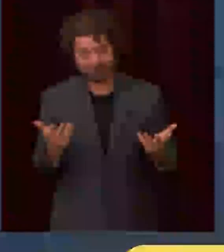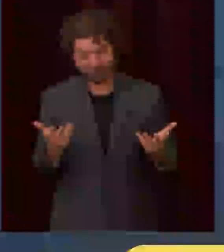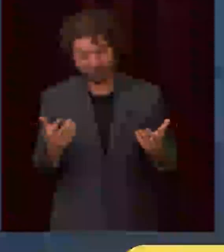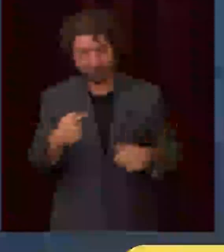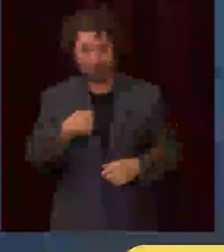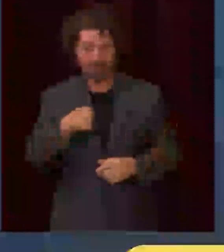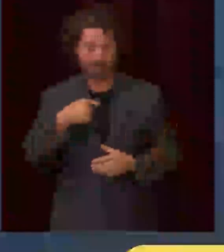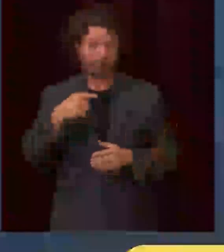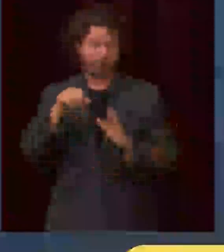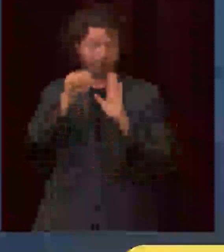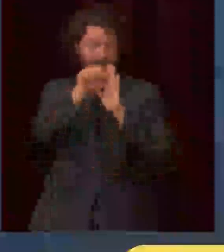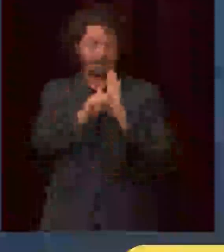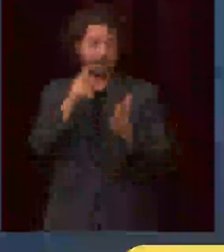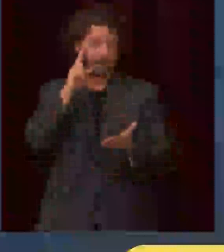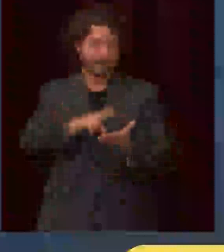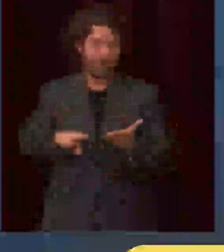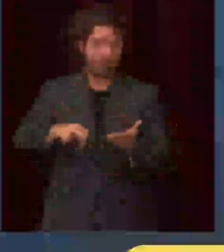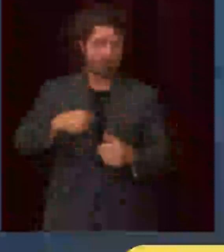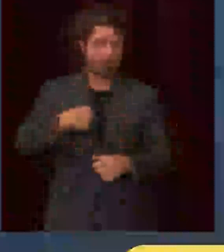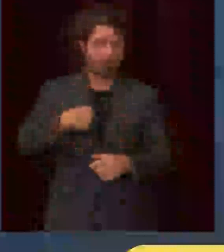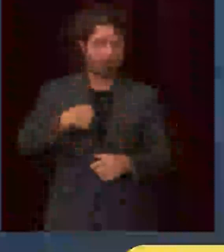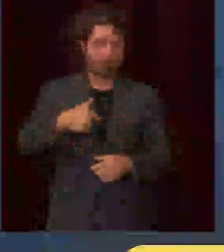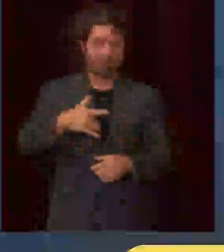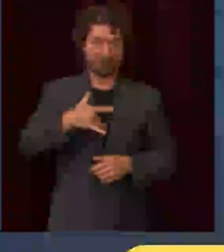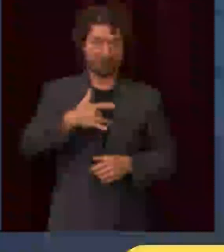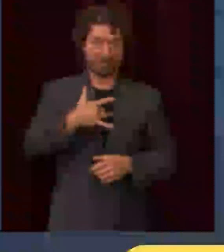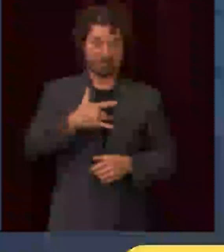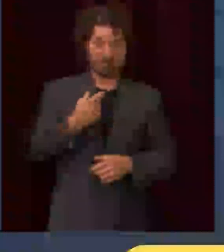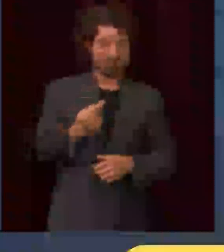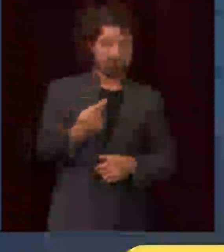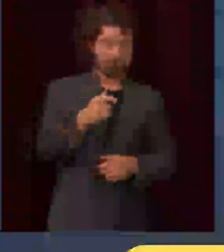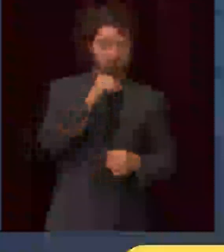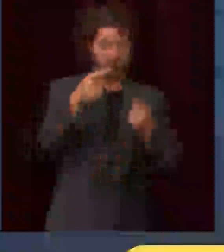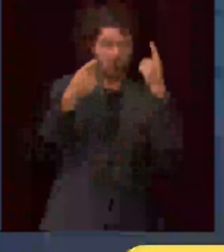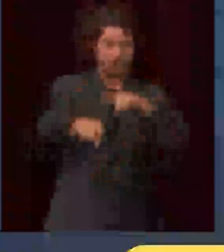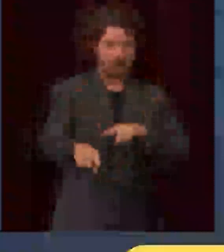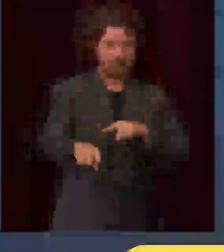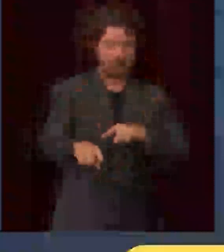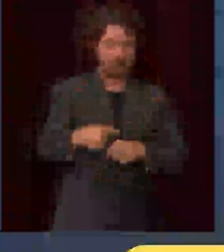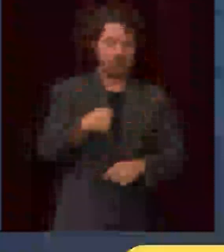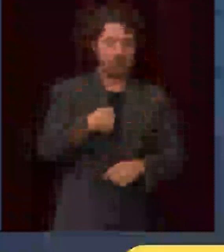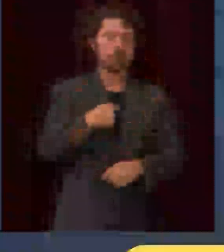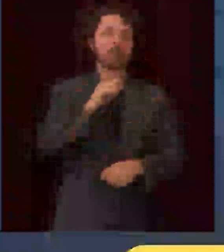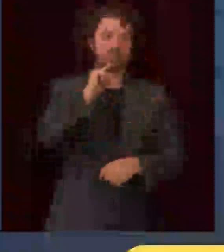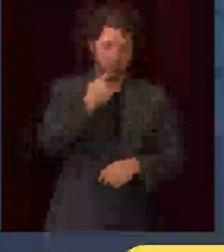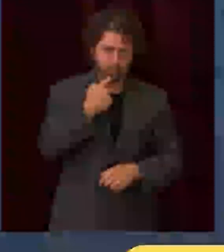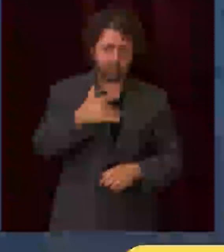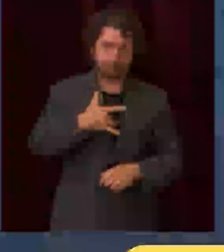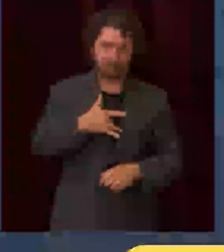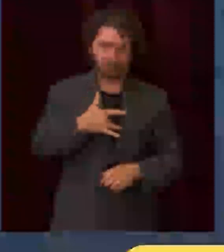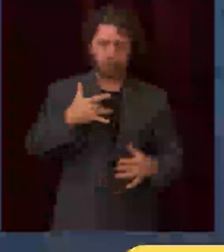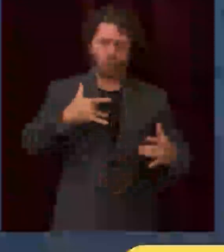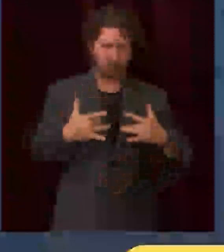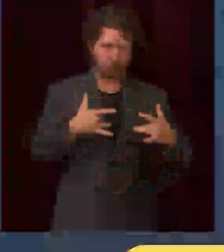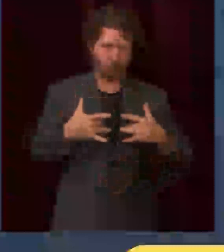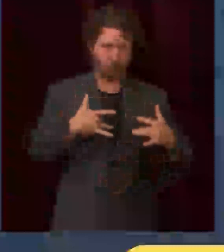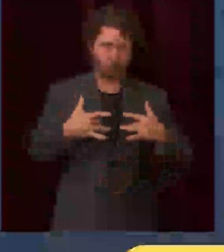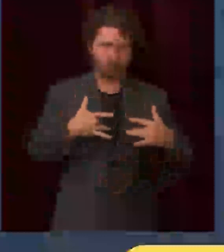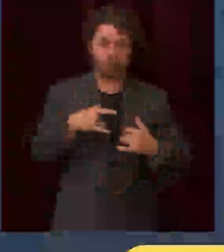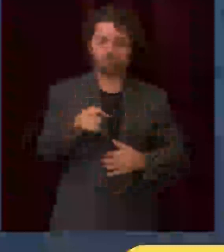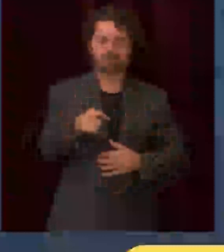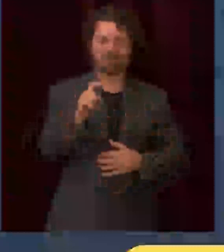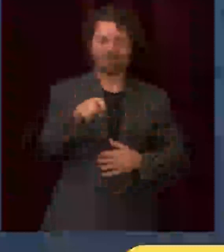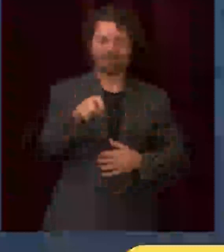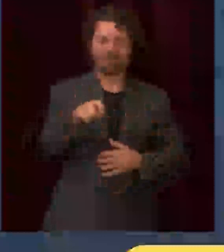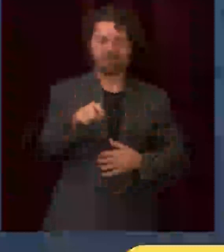are had and there isn't agreement, then I will have the authority to sort of act and am prepared to do